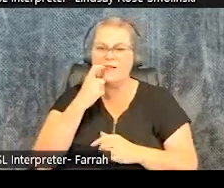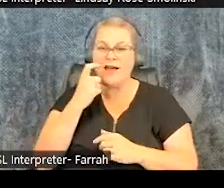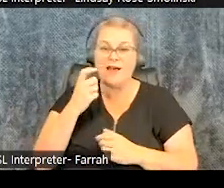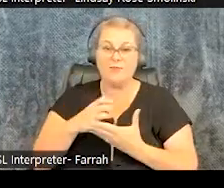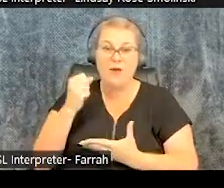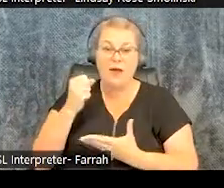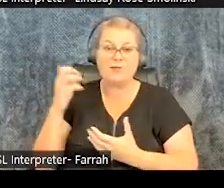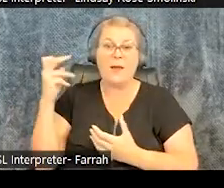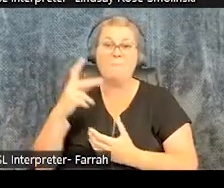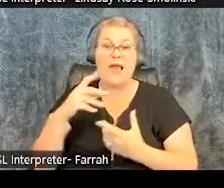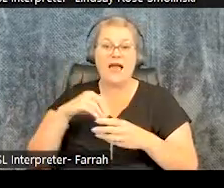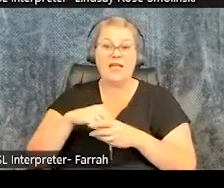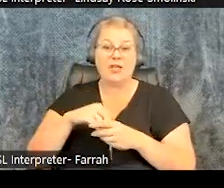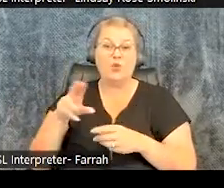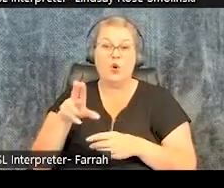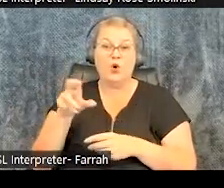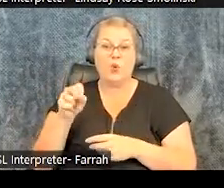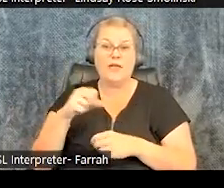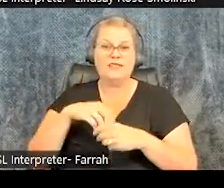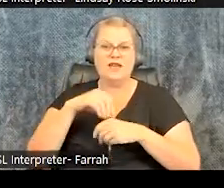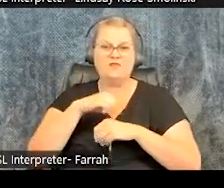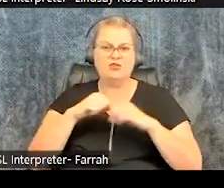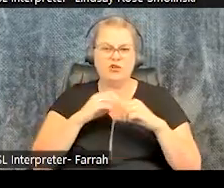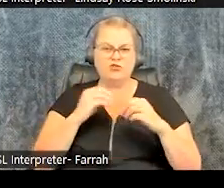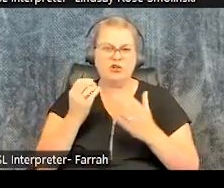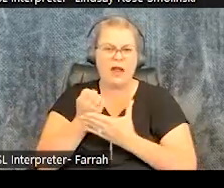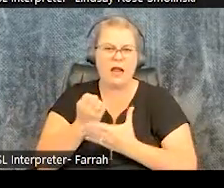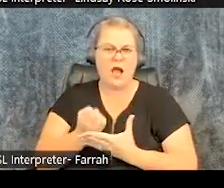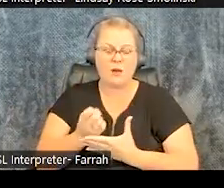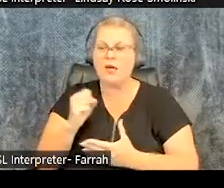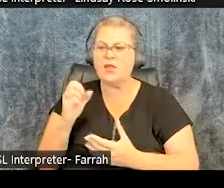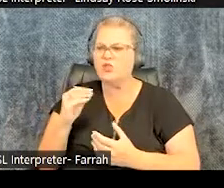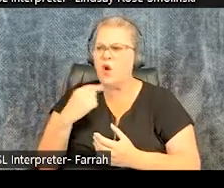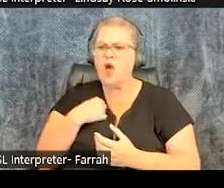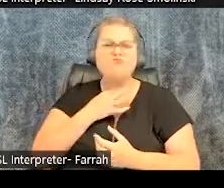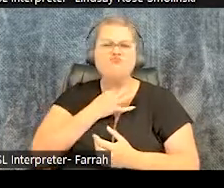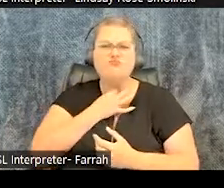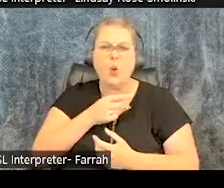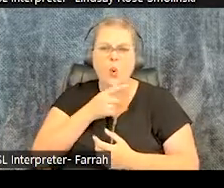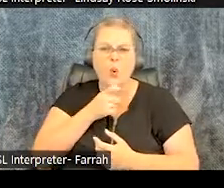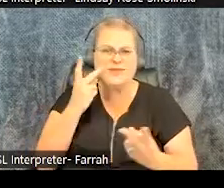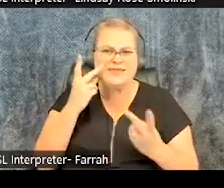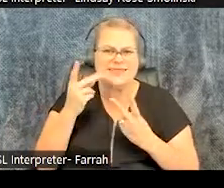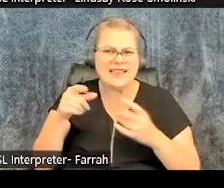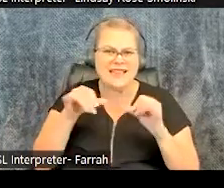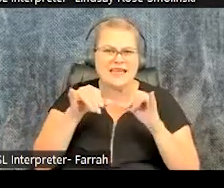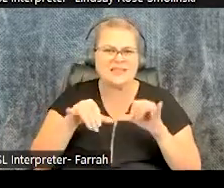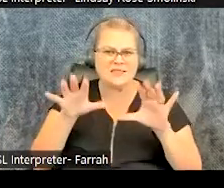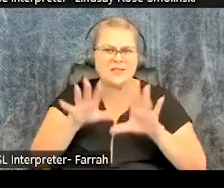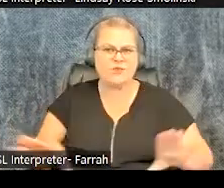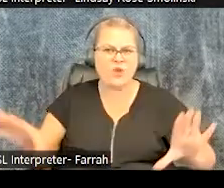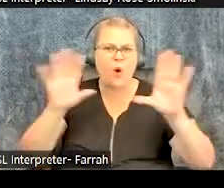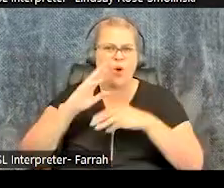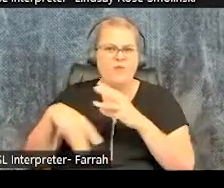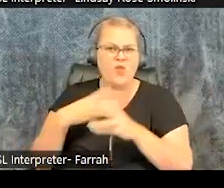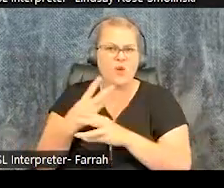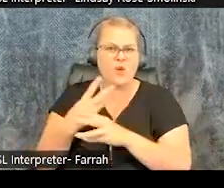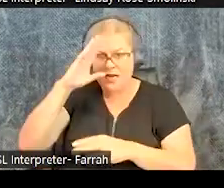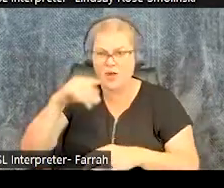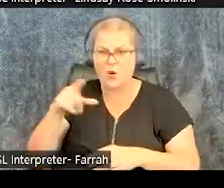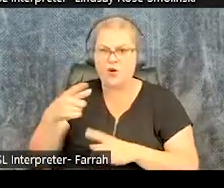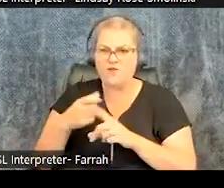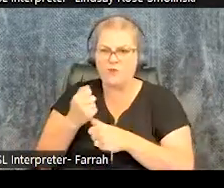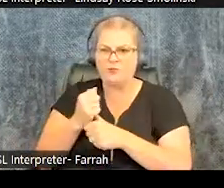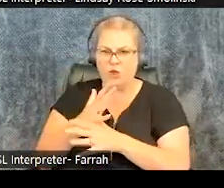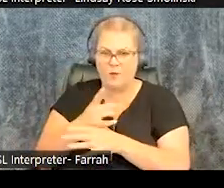infrastructure and economy. And I just have a question for all of you. Who has seen these systems around the world? I know you're from Germany, so you